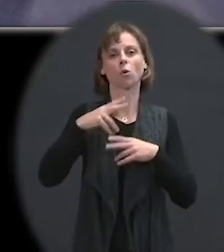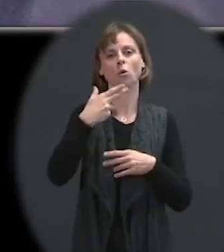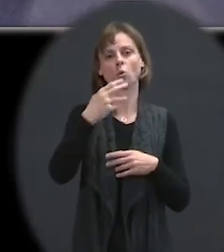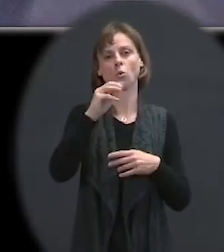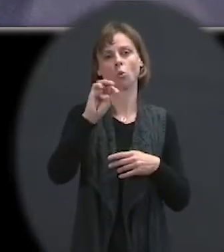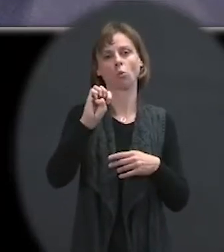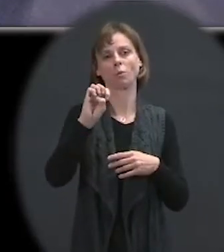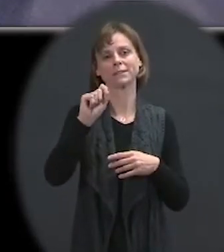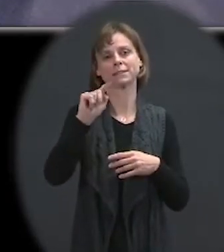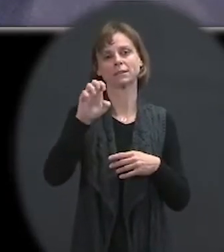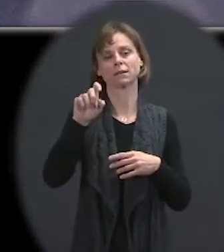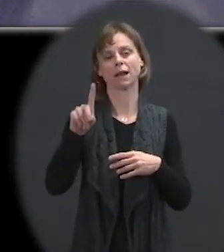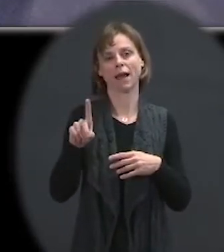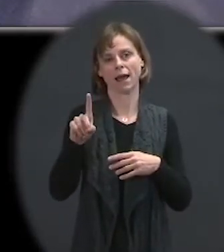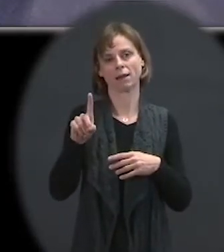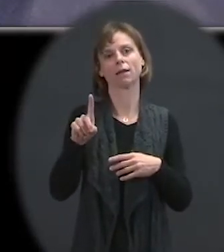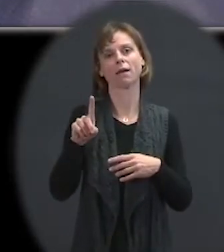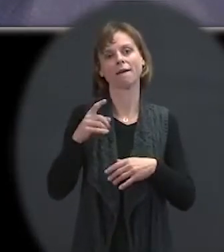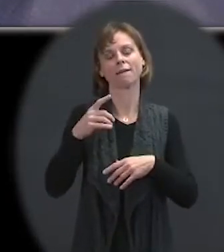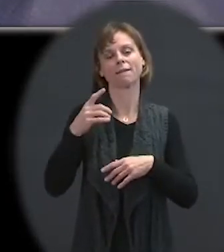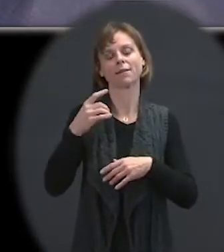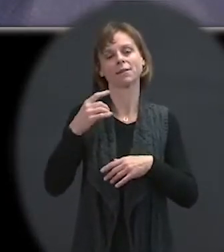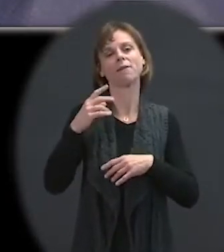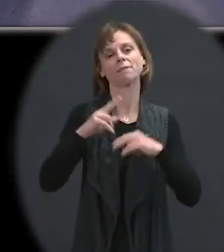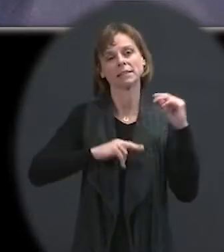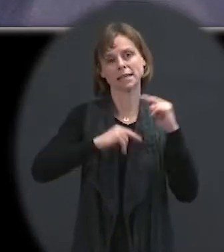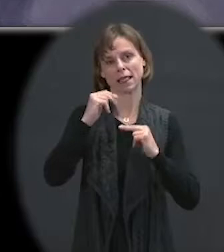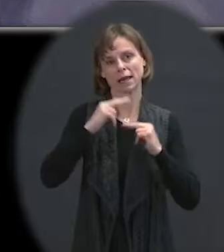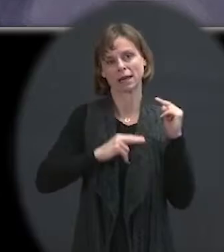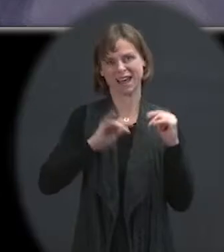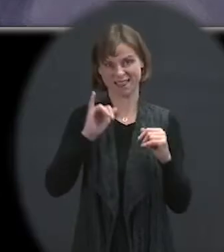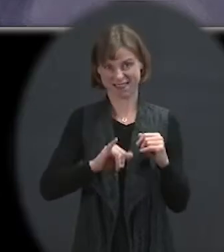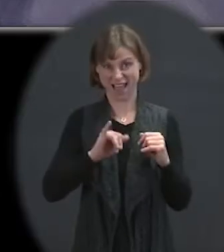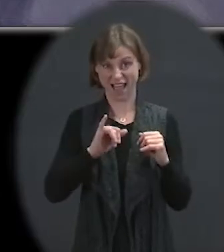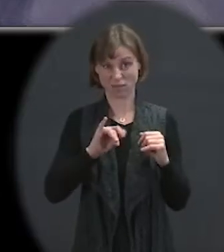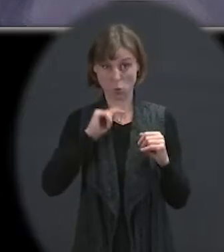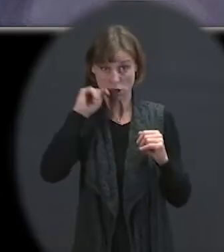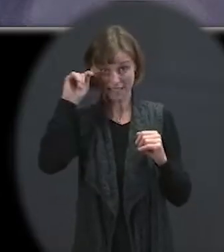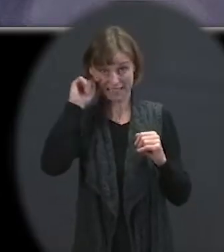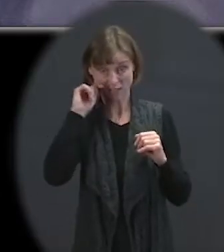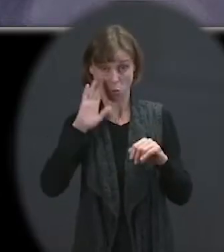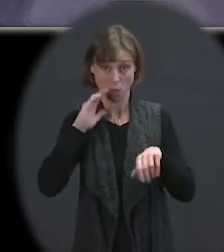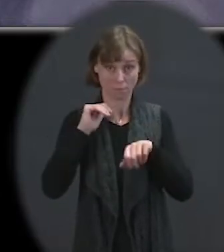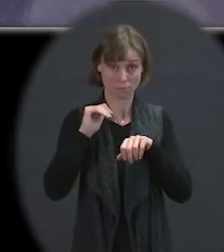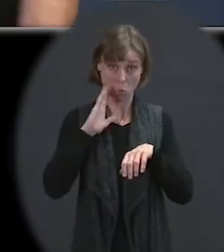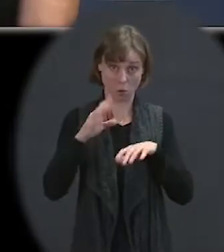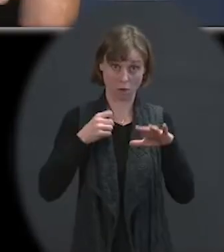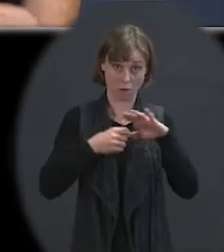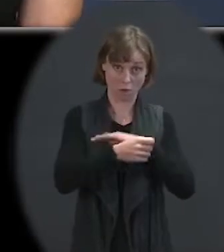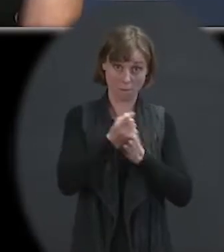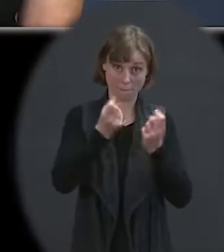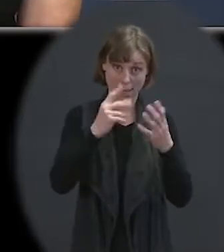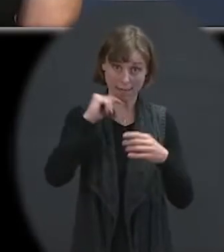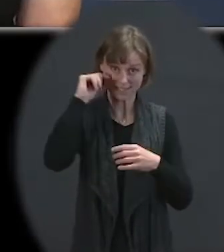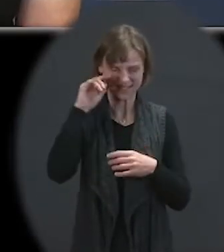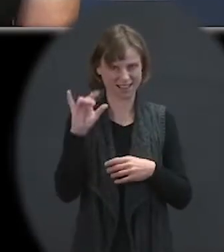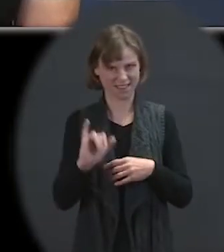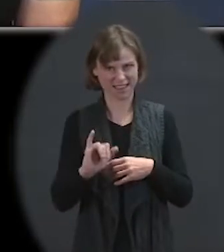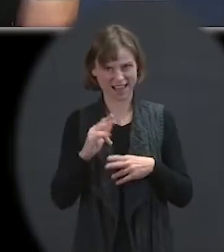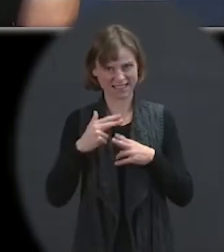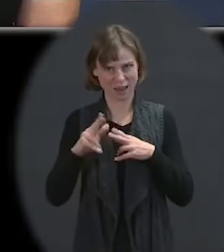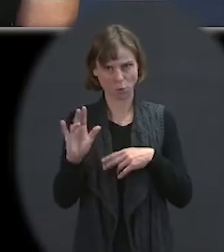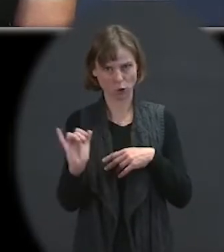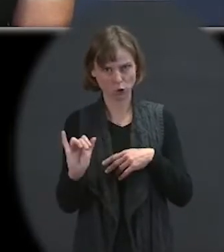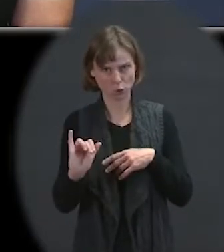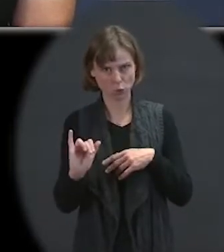teens in that facility. Will that also be a temporary emergency center like the one you were discussing before? I'd have to talk to the Department